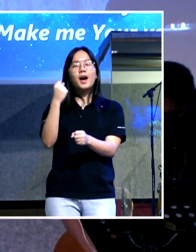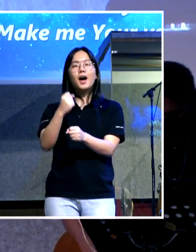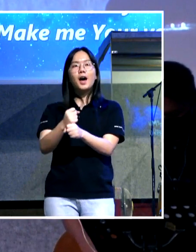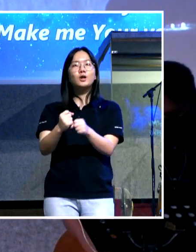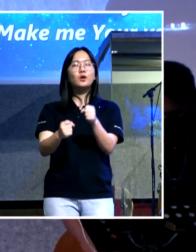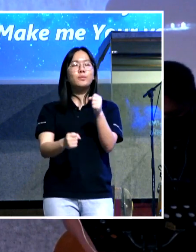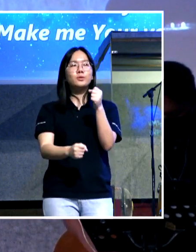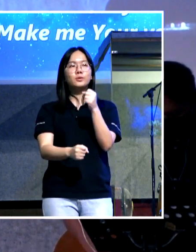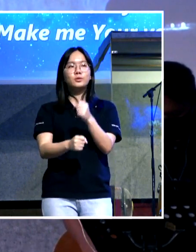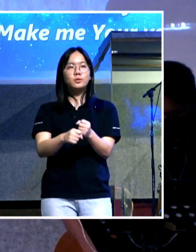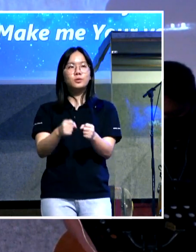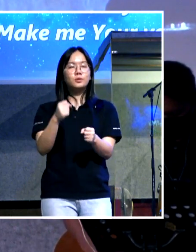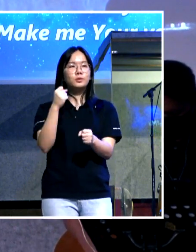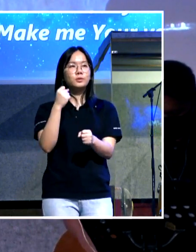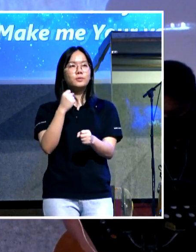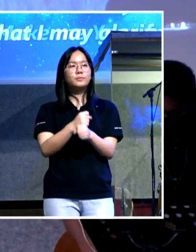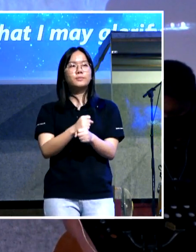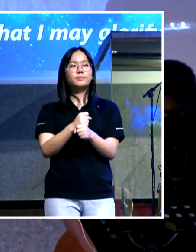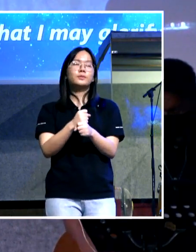bejanamu